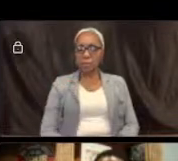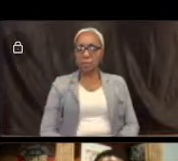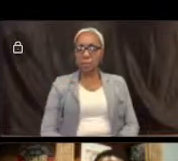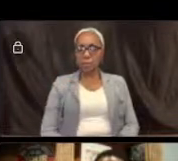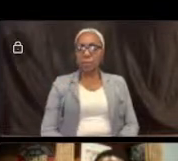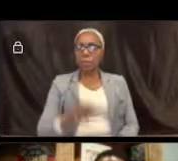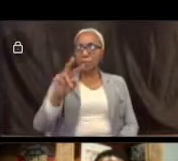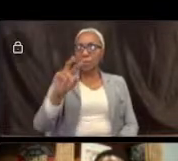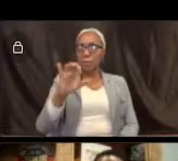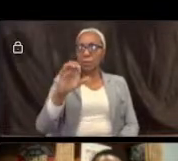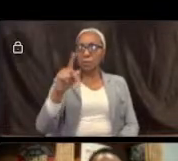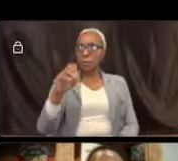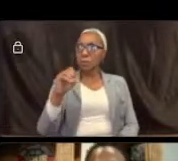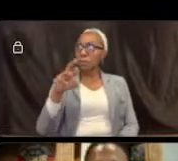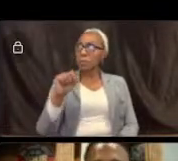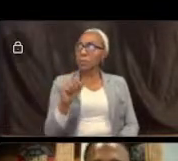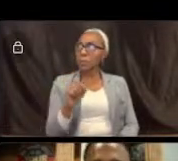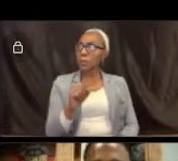Vickers,